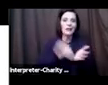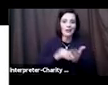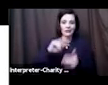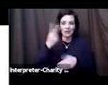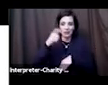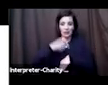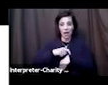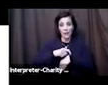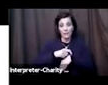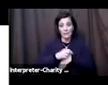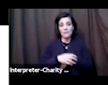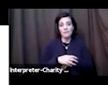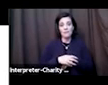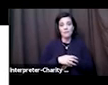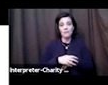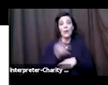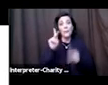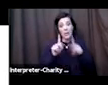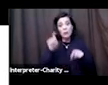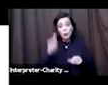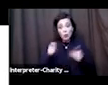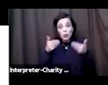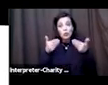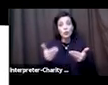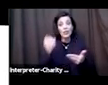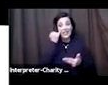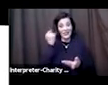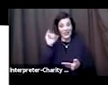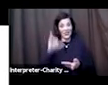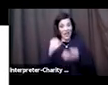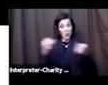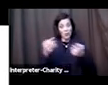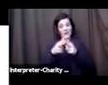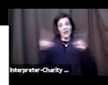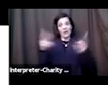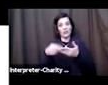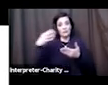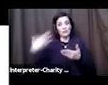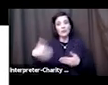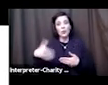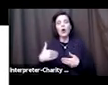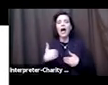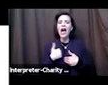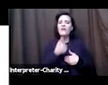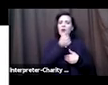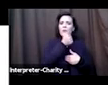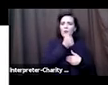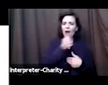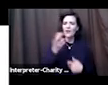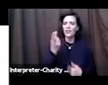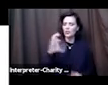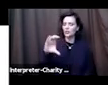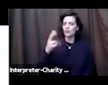and people should do it if something is very expensive. There are private foundations and charities. We have a